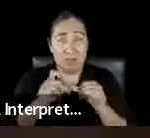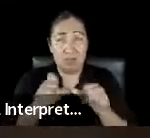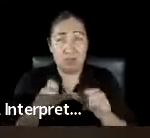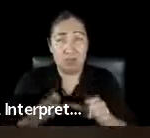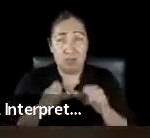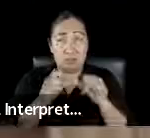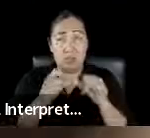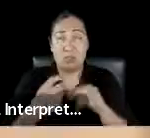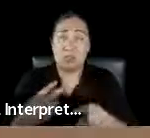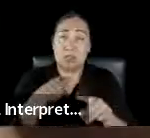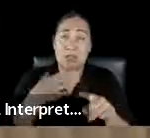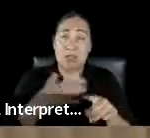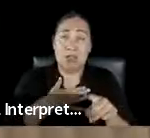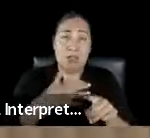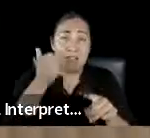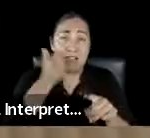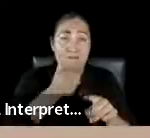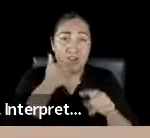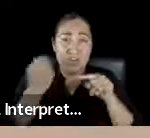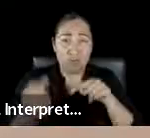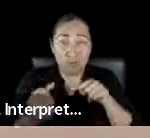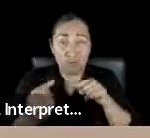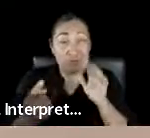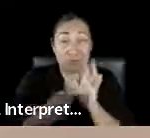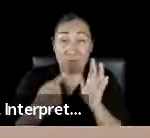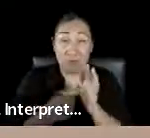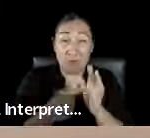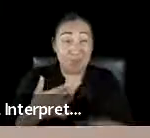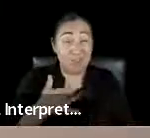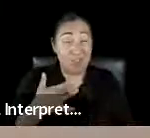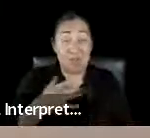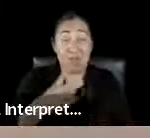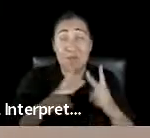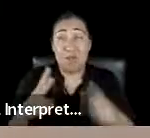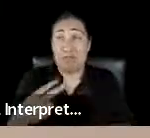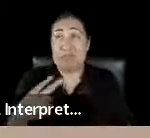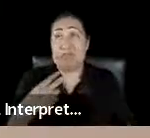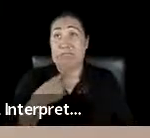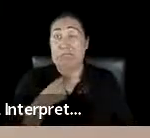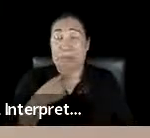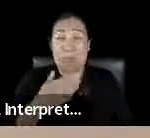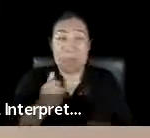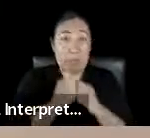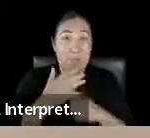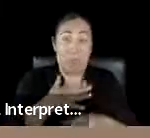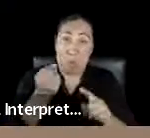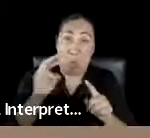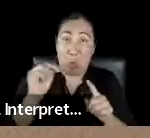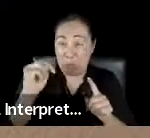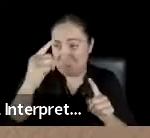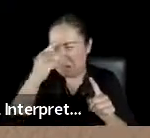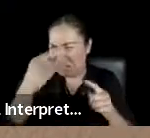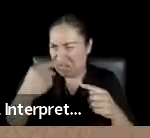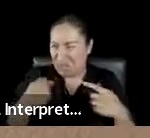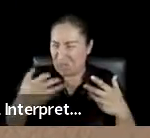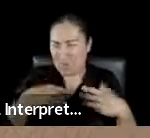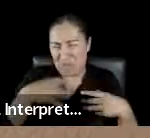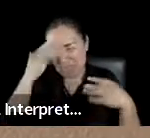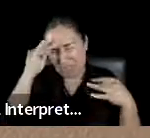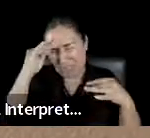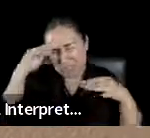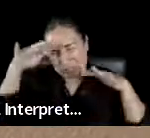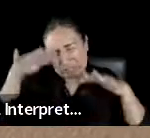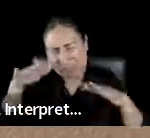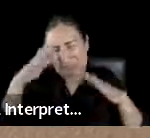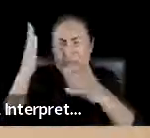struggles. Sometimes I feel so trapped within my own mind that I just long for my thoughts to settle. Even when I lay in my own